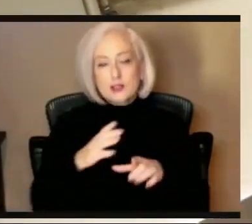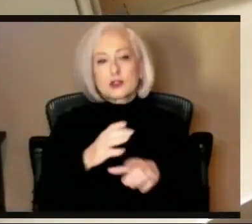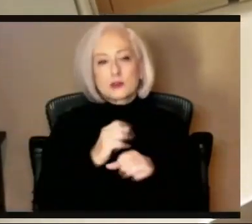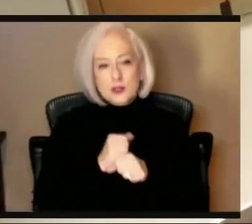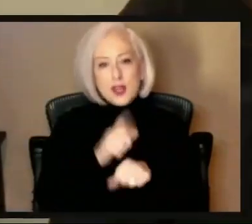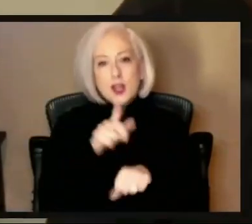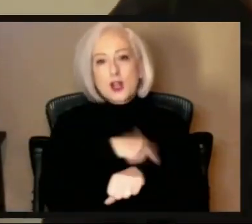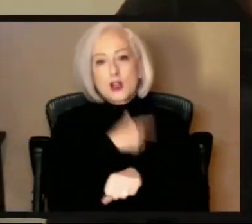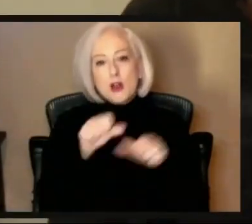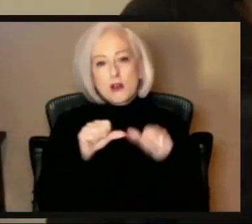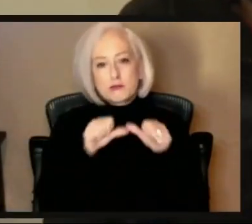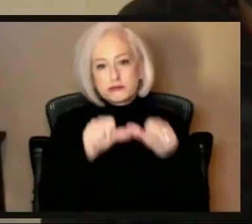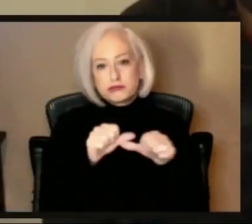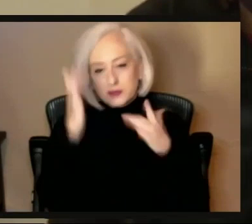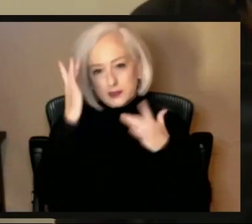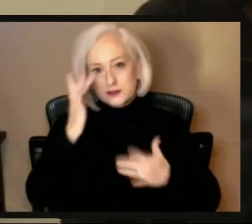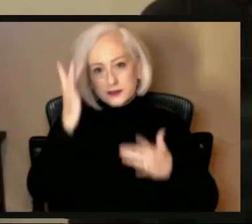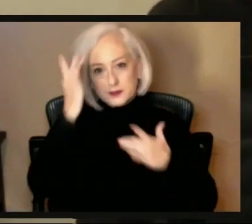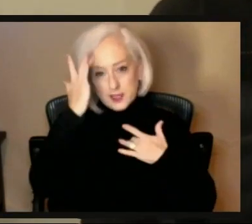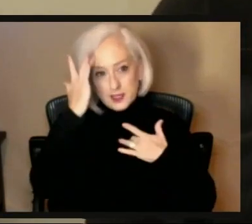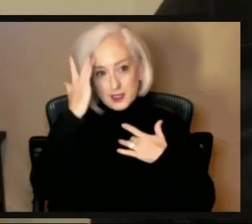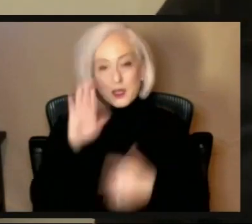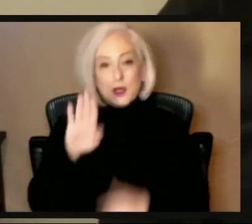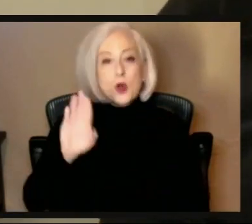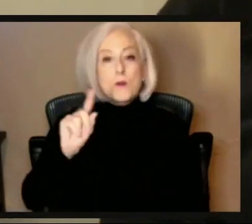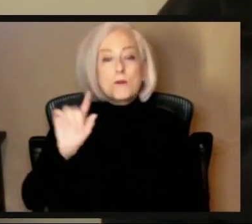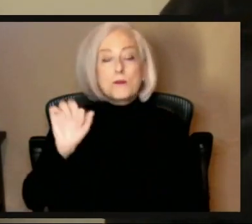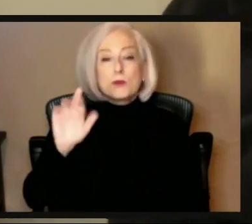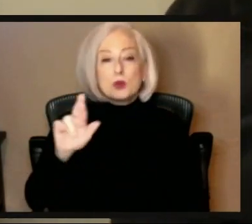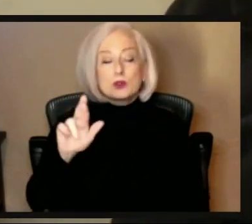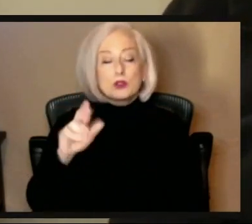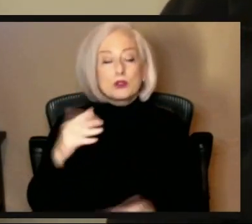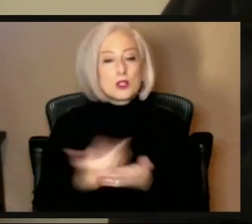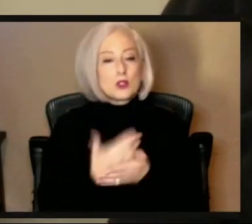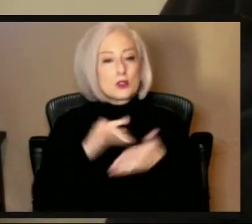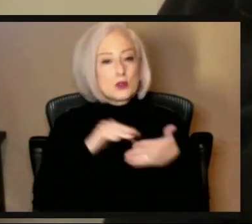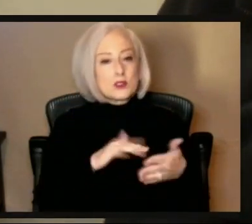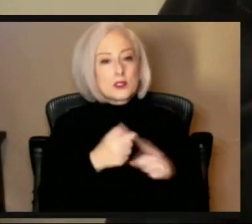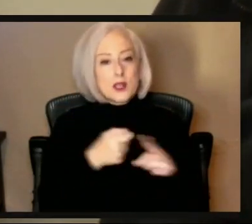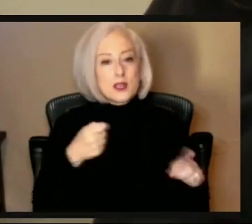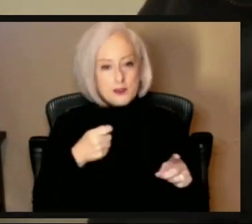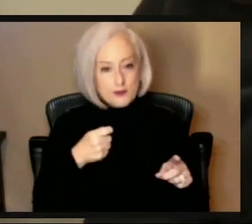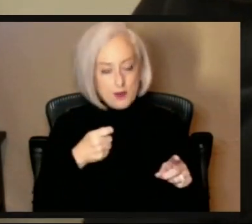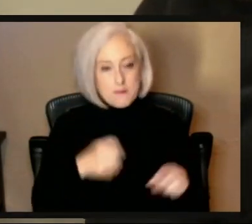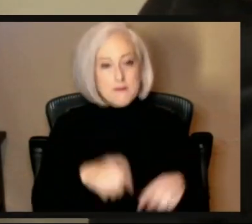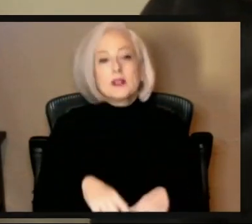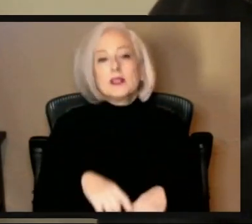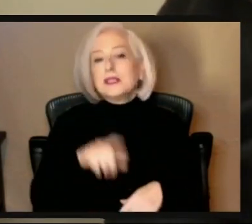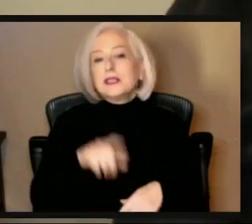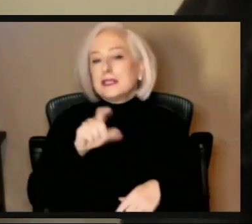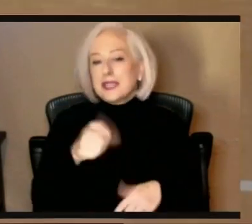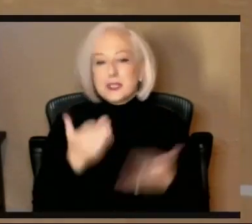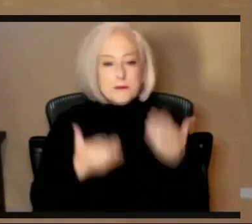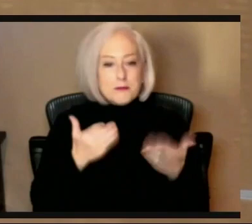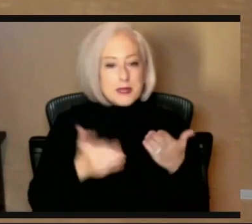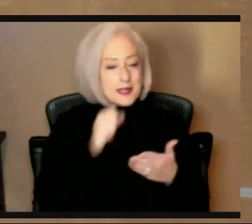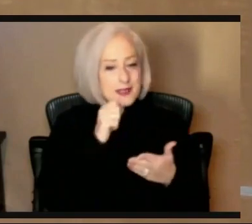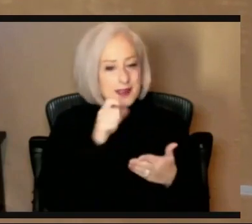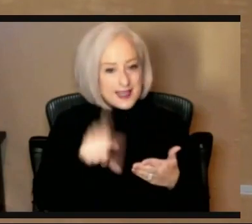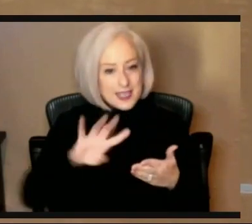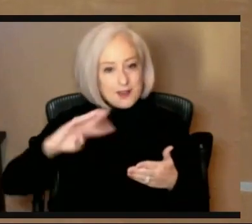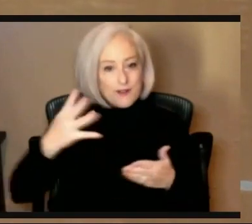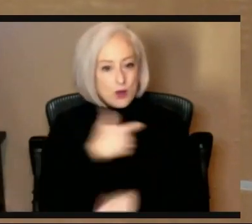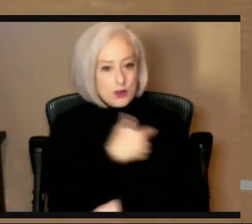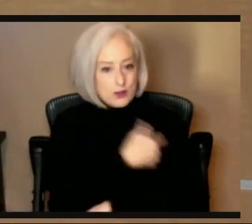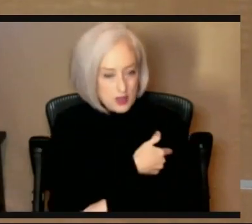COVID boosters, a new study from the University of Pennsylvania finds you may not need to get a 4th shot after all. Researchers say once you get